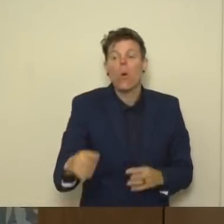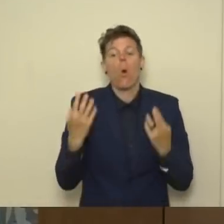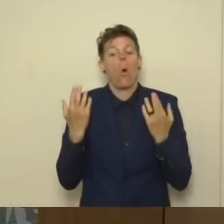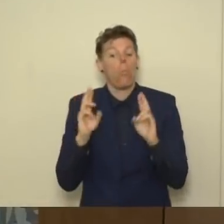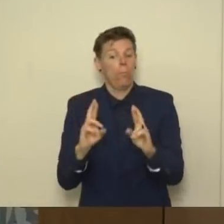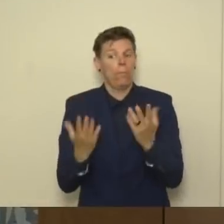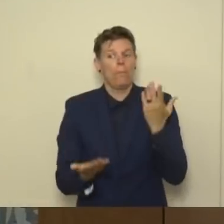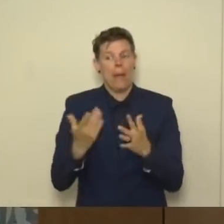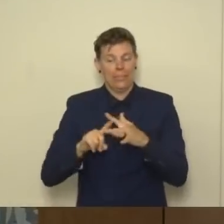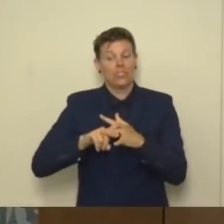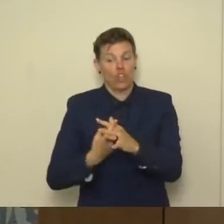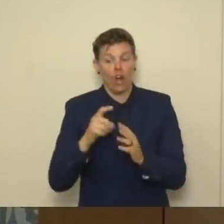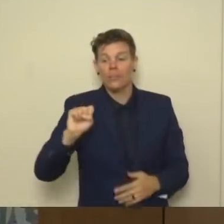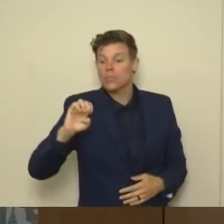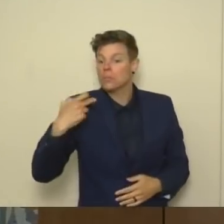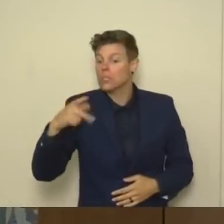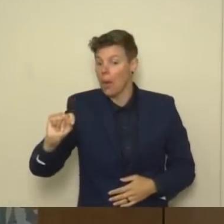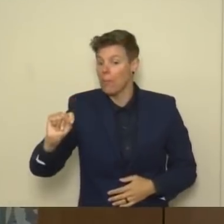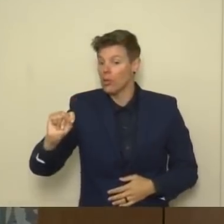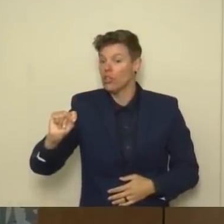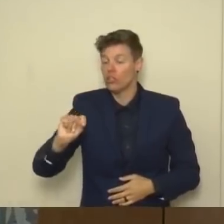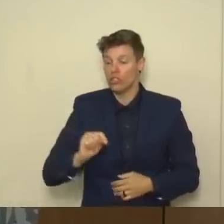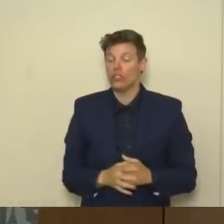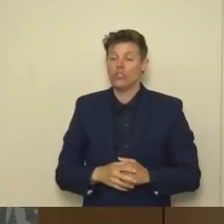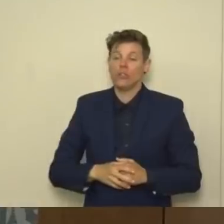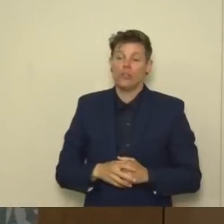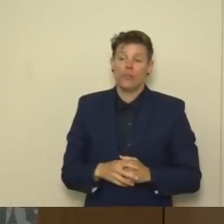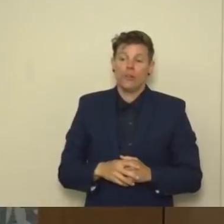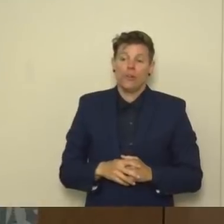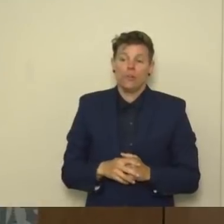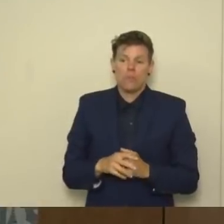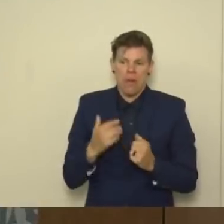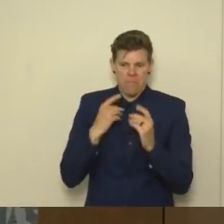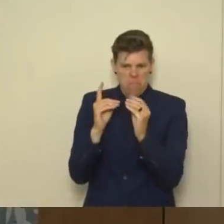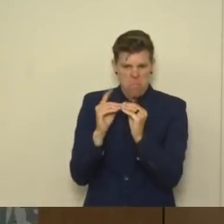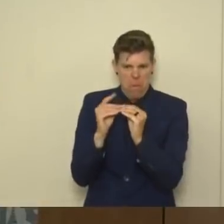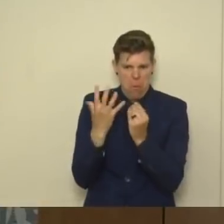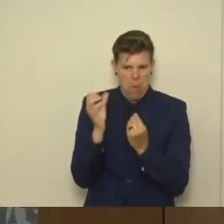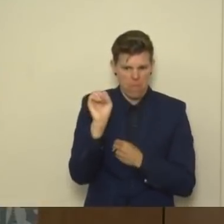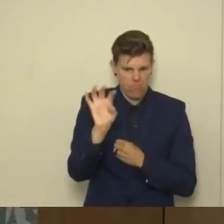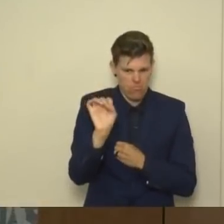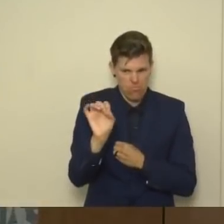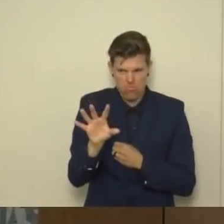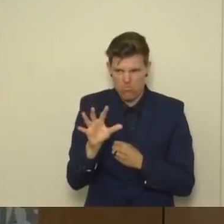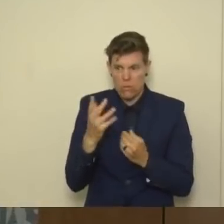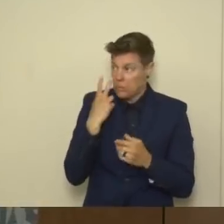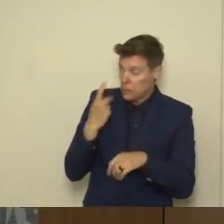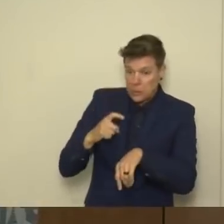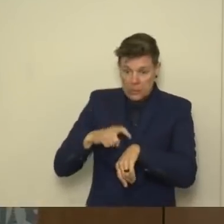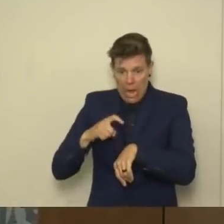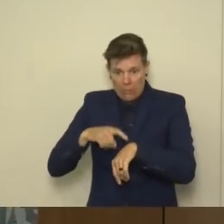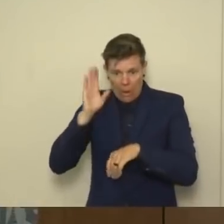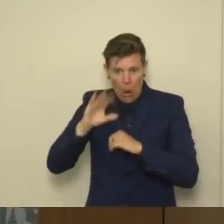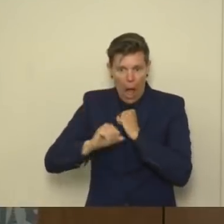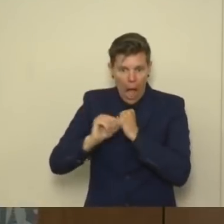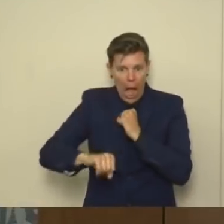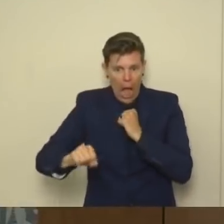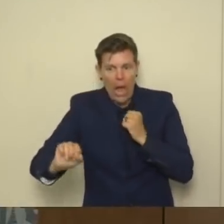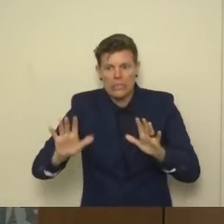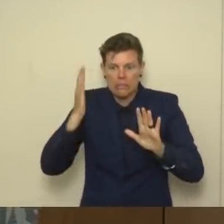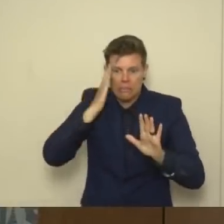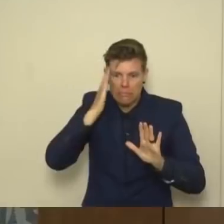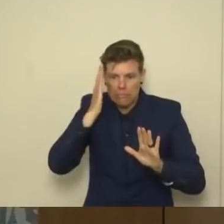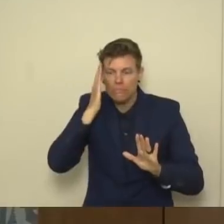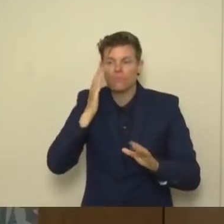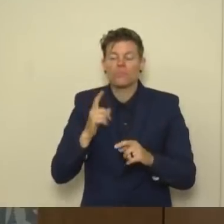in September. And we're going to get asked a question about this, and I've got one more thing I need to do. I know it's taking a long time, but these are tough decisions. And I want everyone